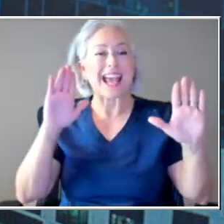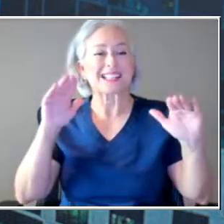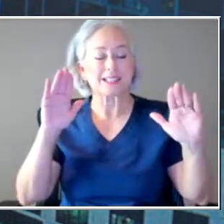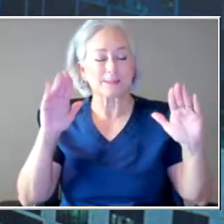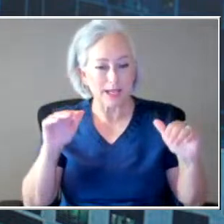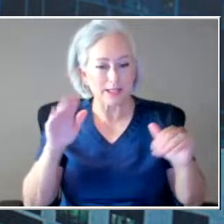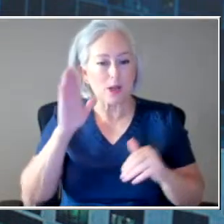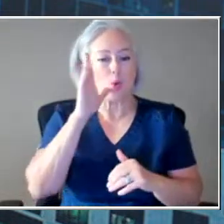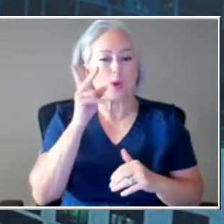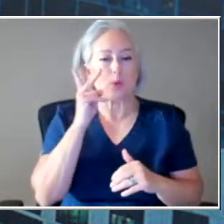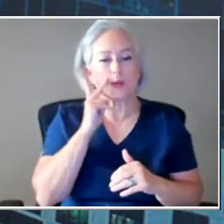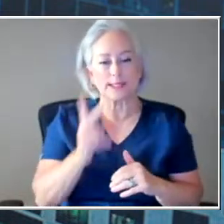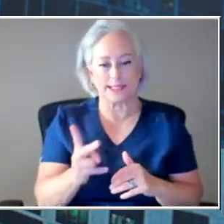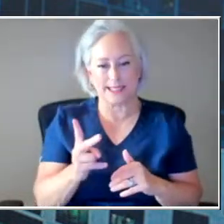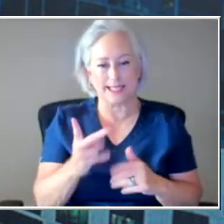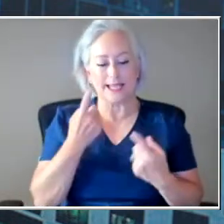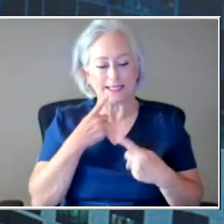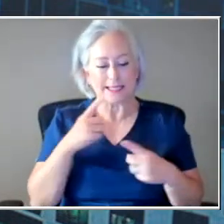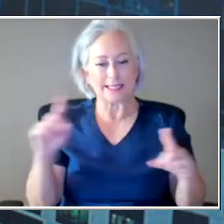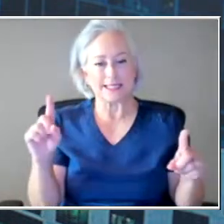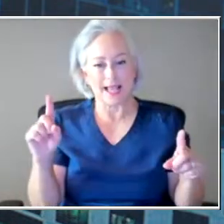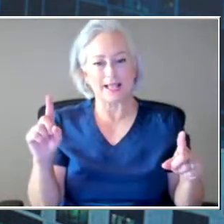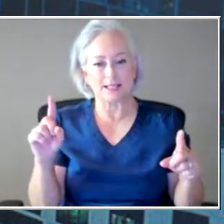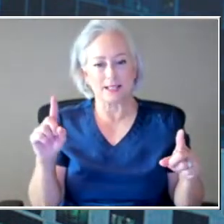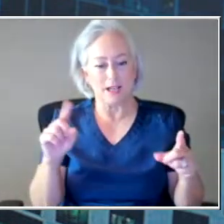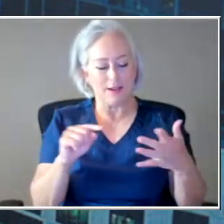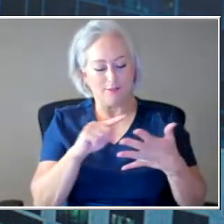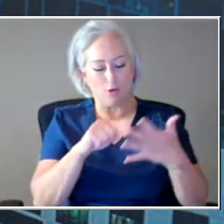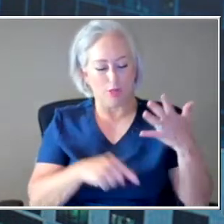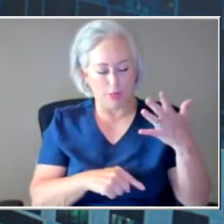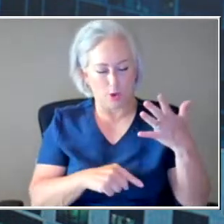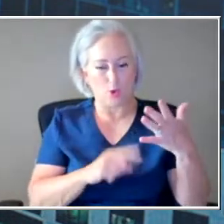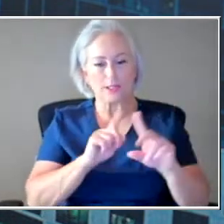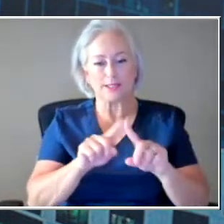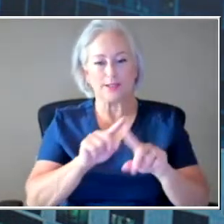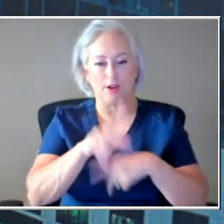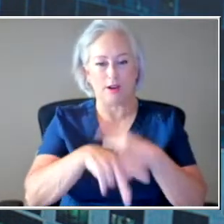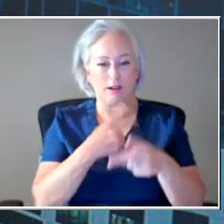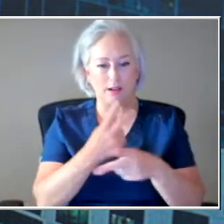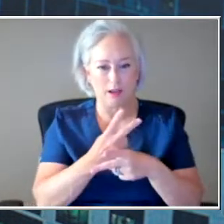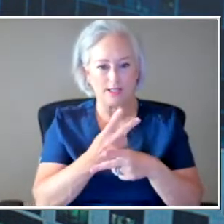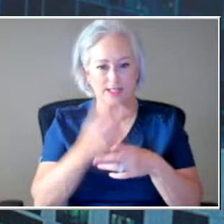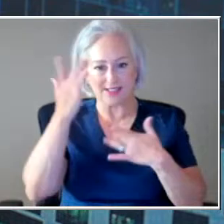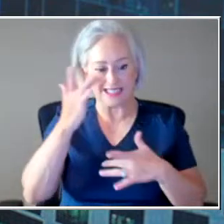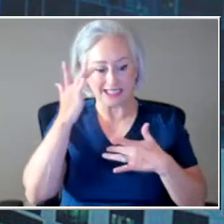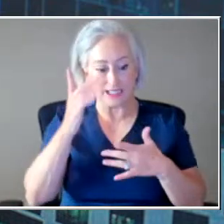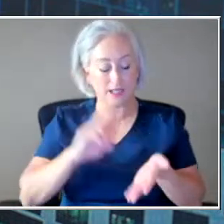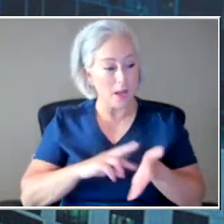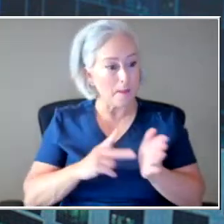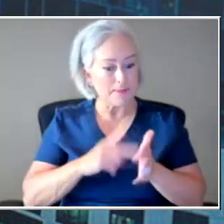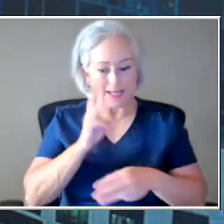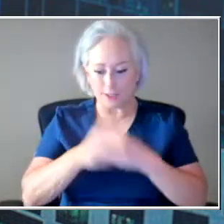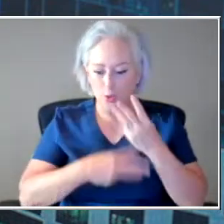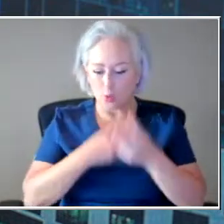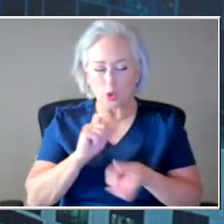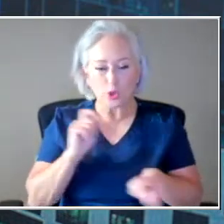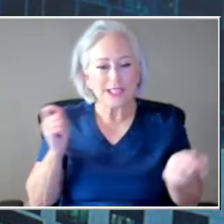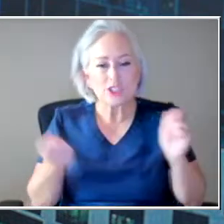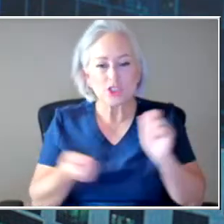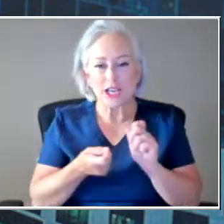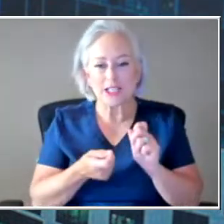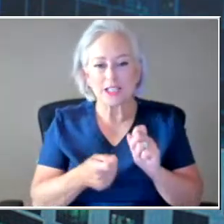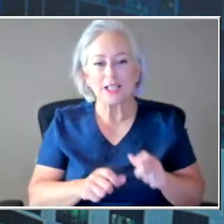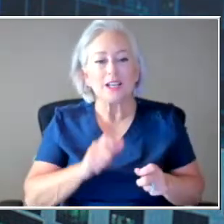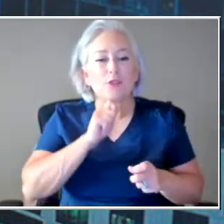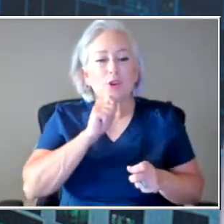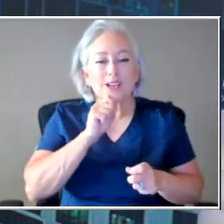see success in those diseases as well. So the world is changing, and the days of non-specific chemotherapy of the